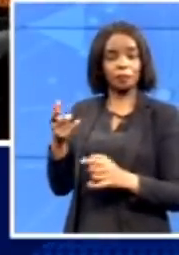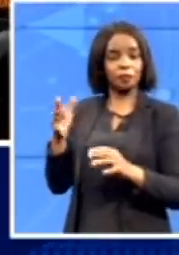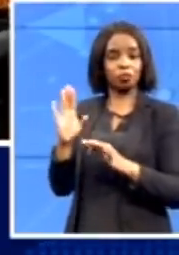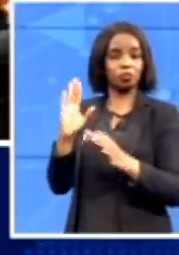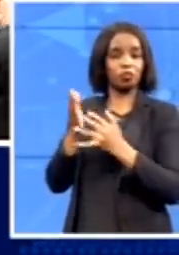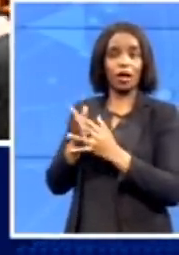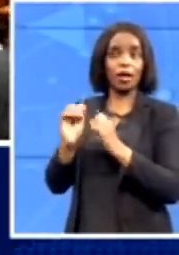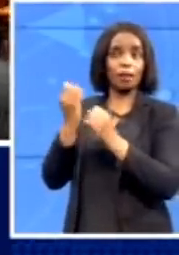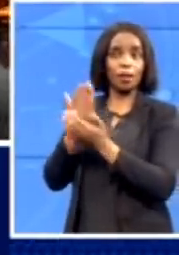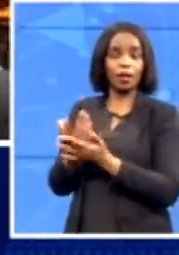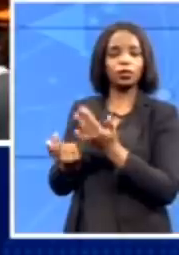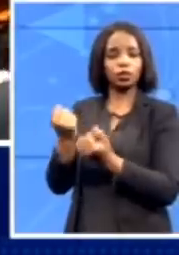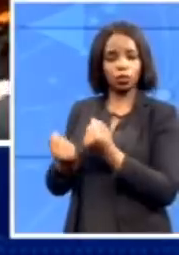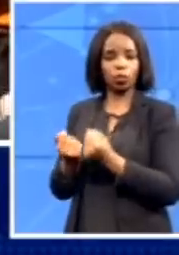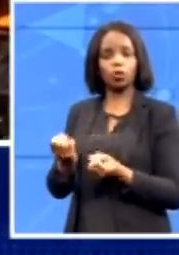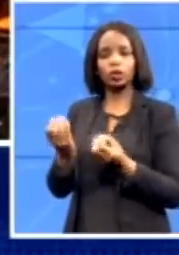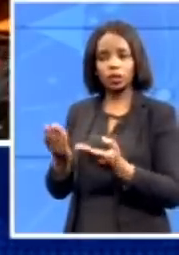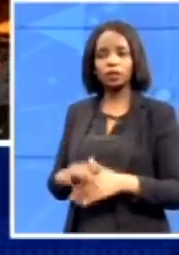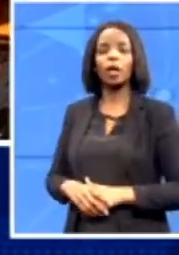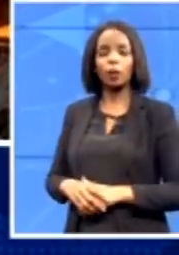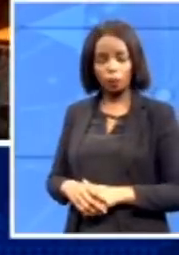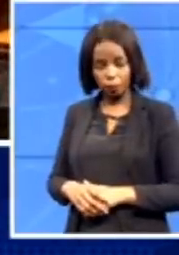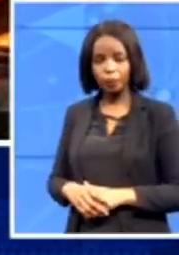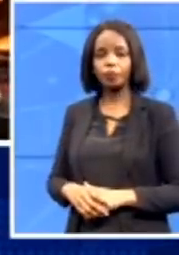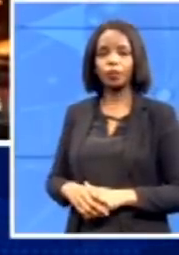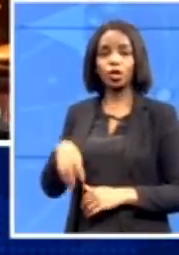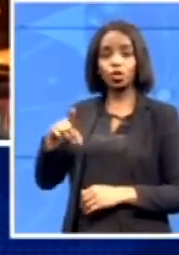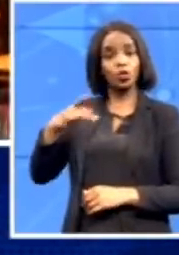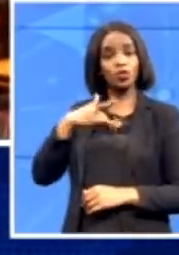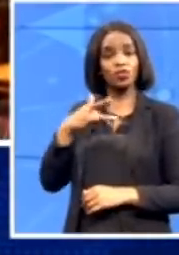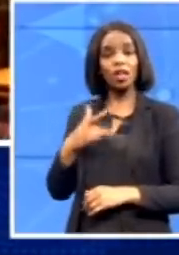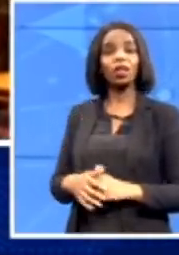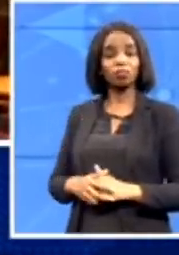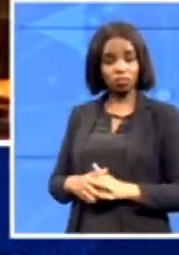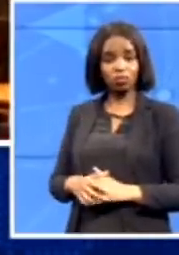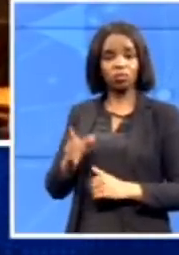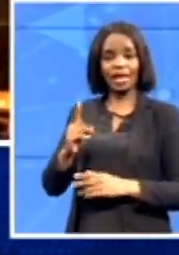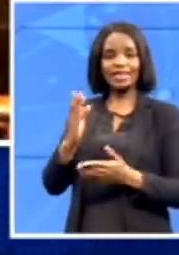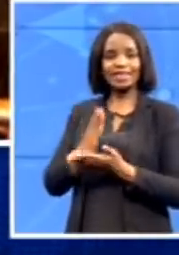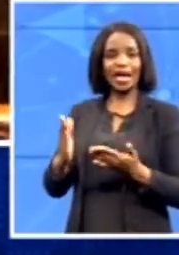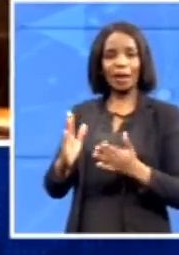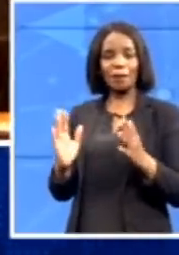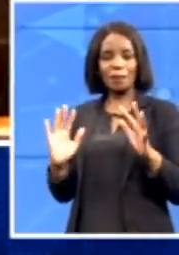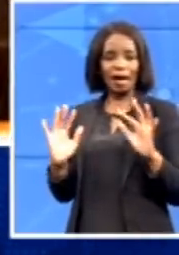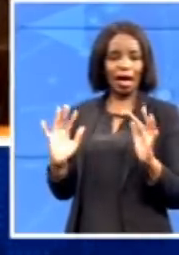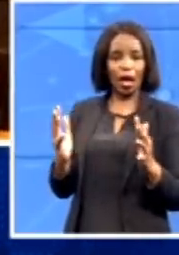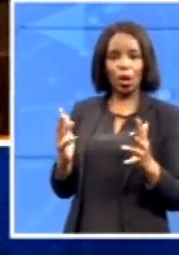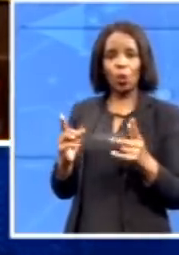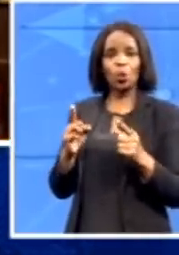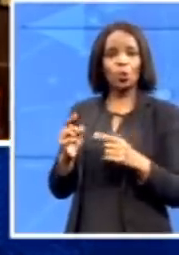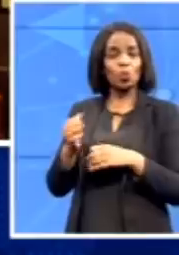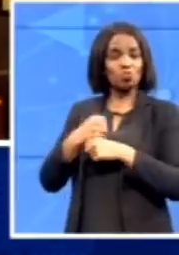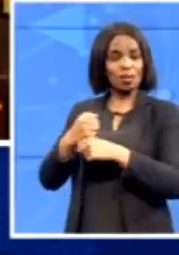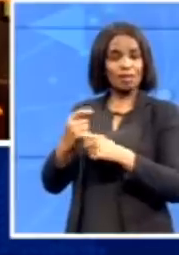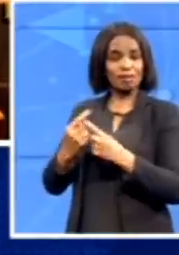you feel that he has been somewhat treated differently from any other accused person? We wouldn't know the timelines which